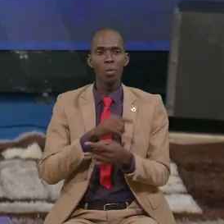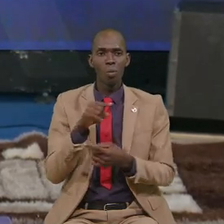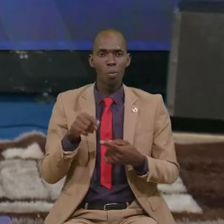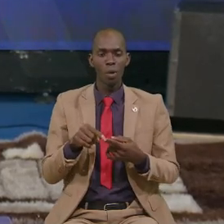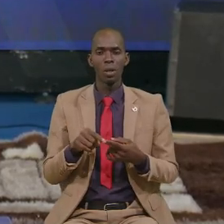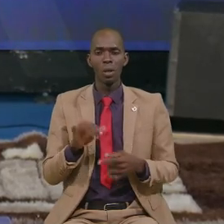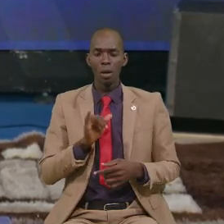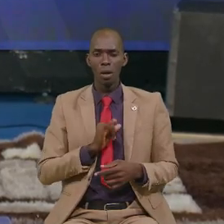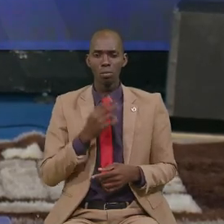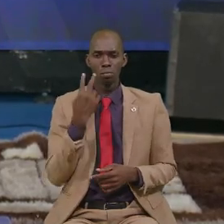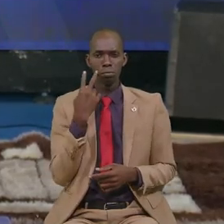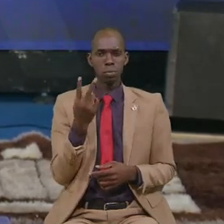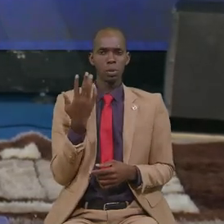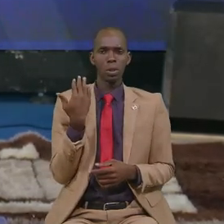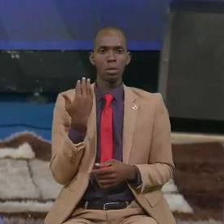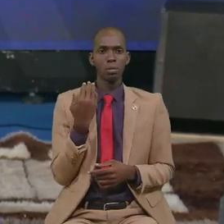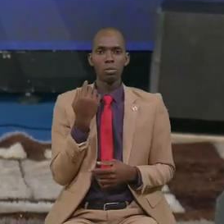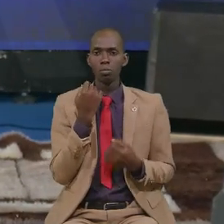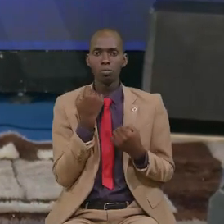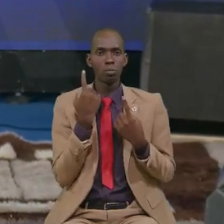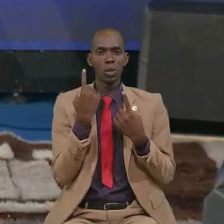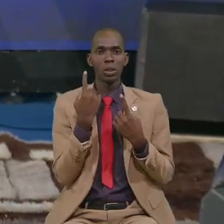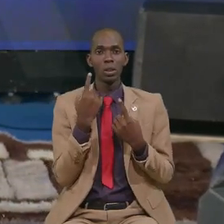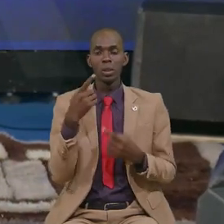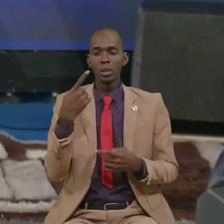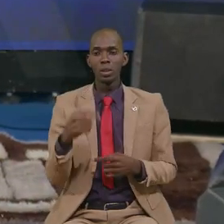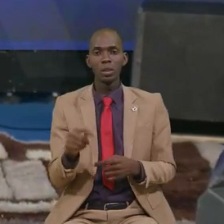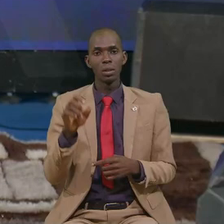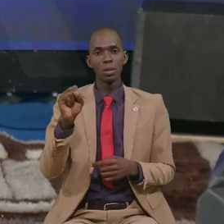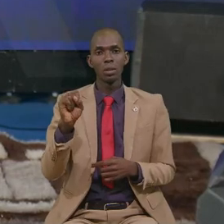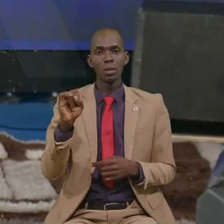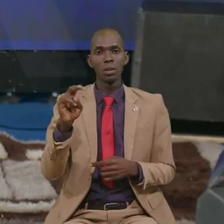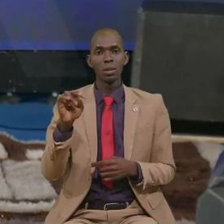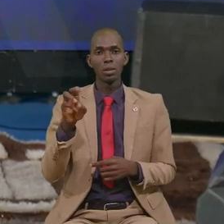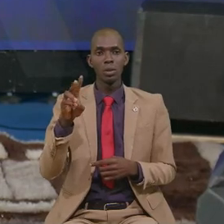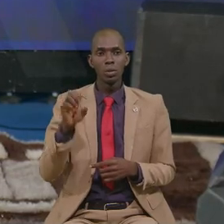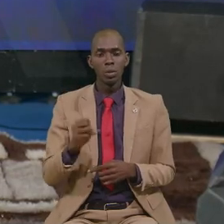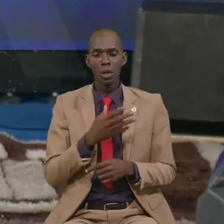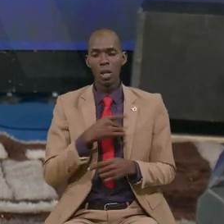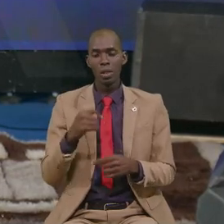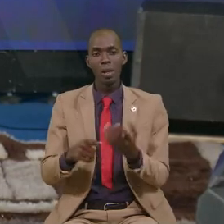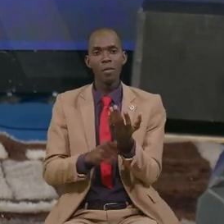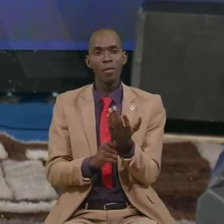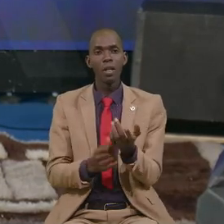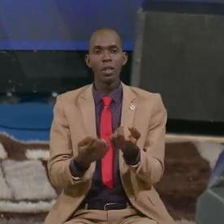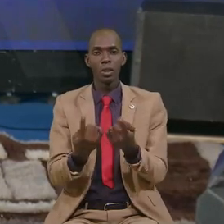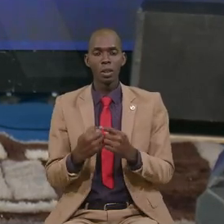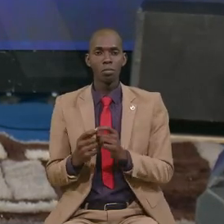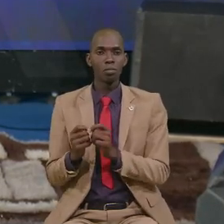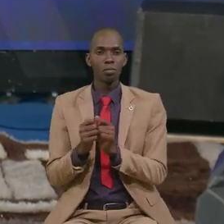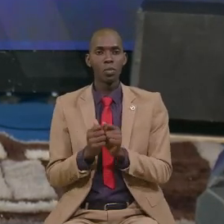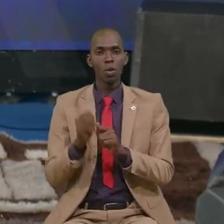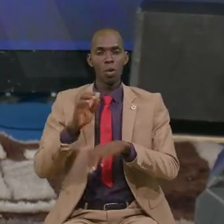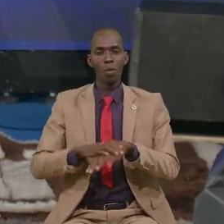I beheld, lo, the sinews and the flesh came up upon